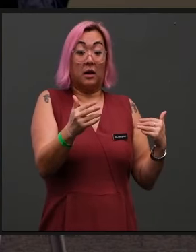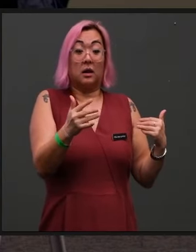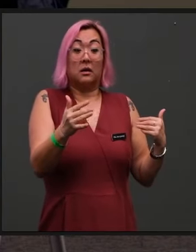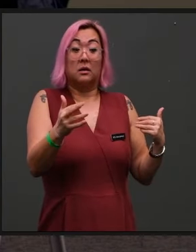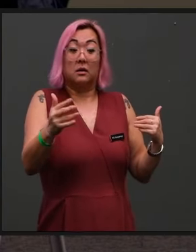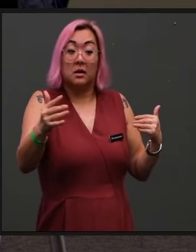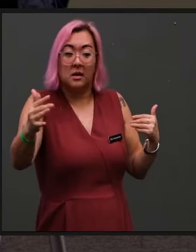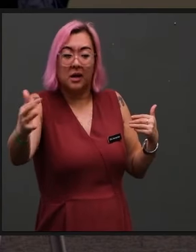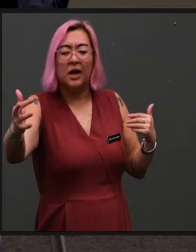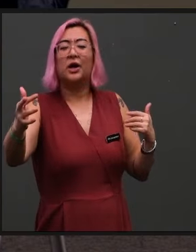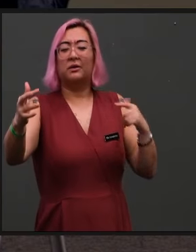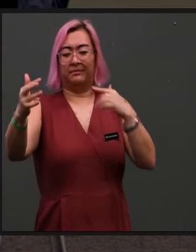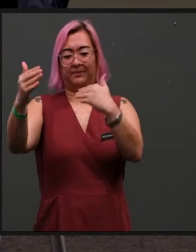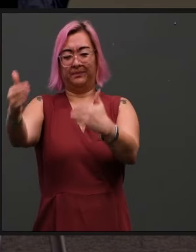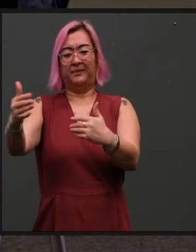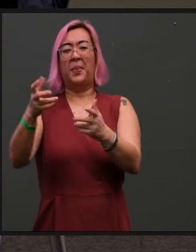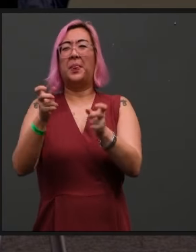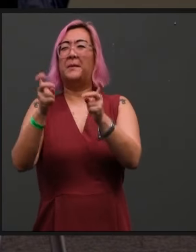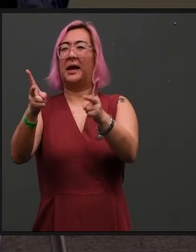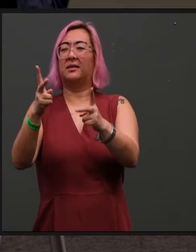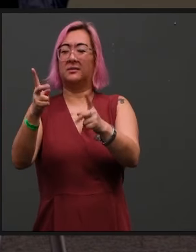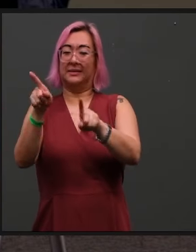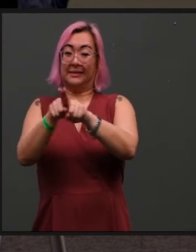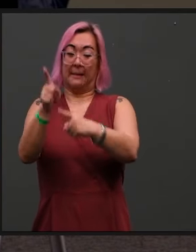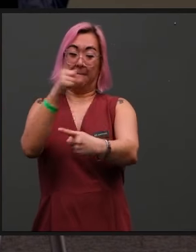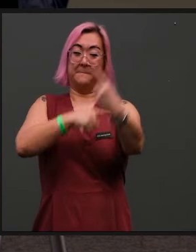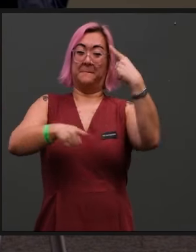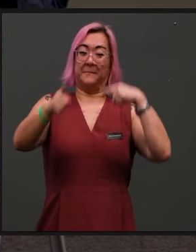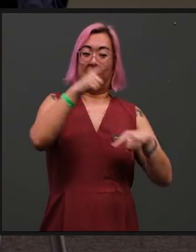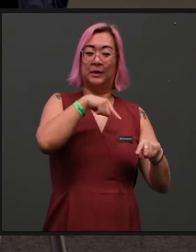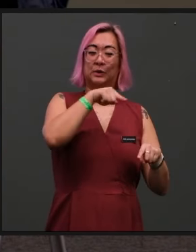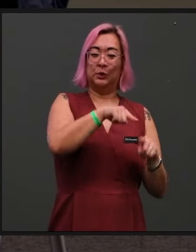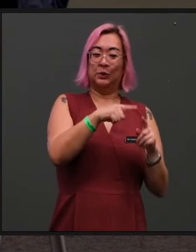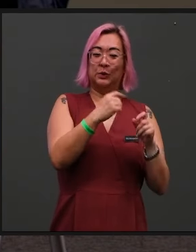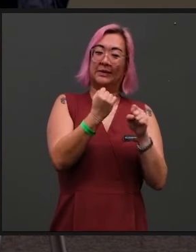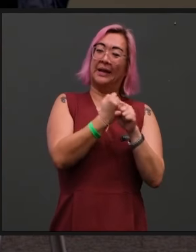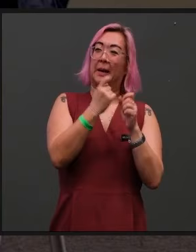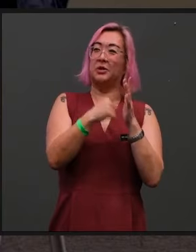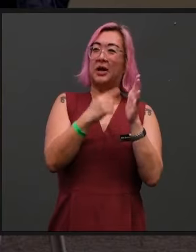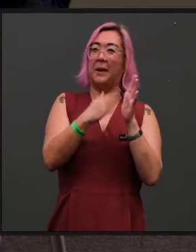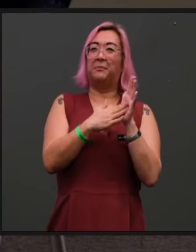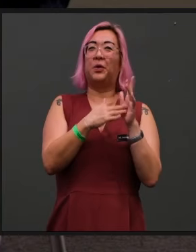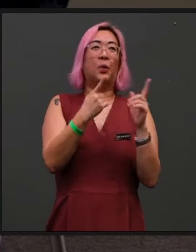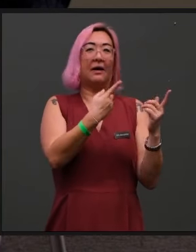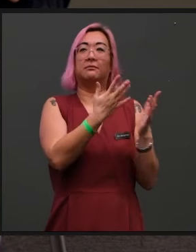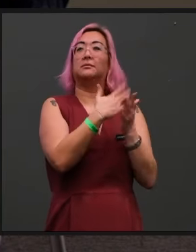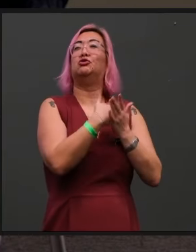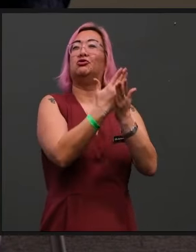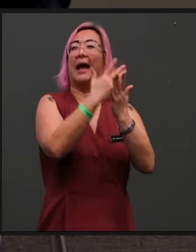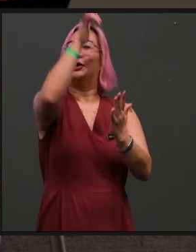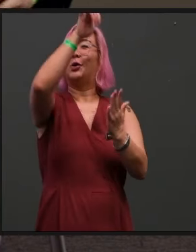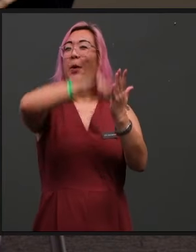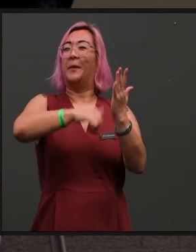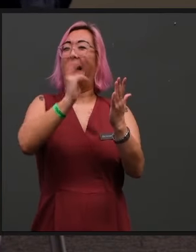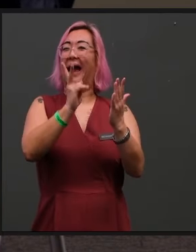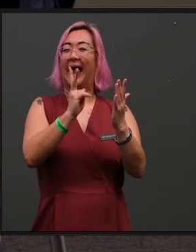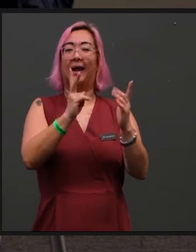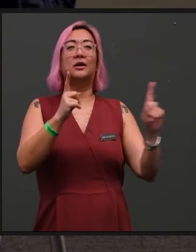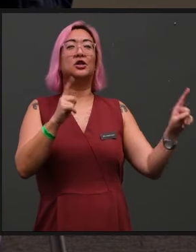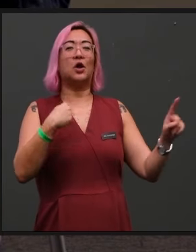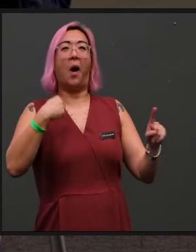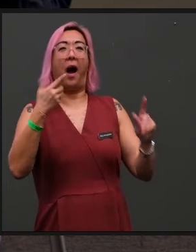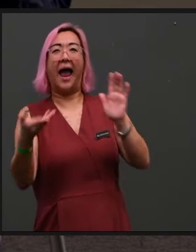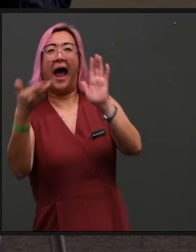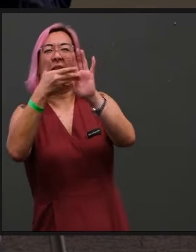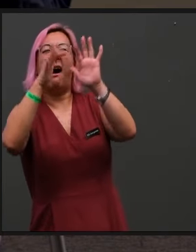which was we had the Google Doc open sheet. And I was like, well, it's a game on a train. So at some point you need to be on top of the train. You need to have this,